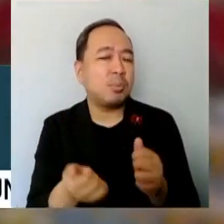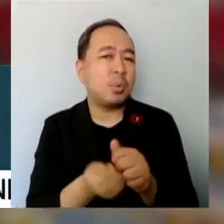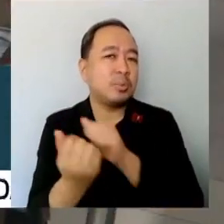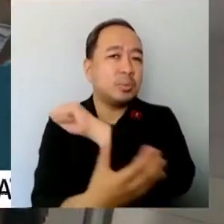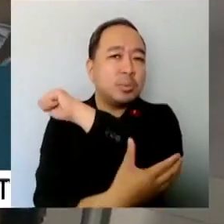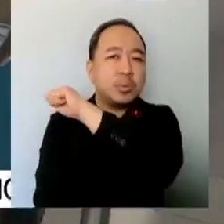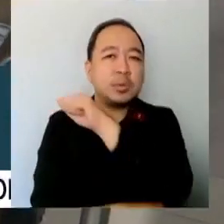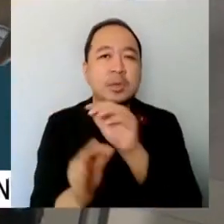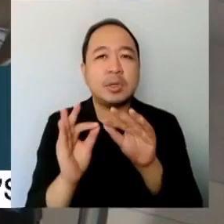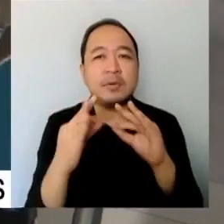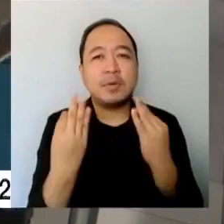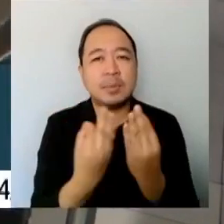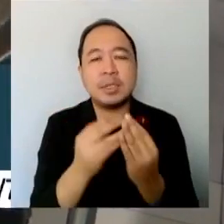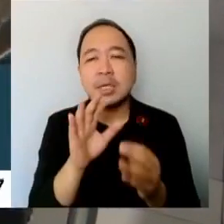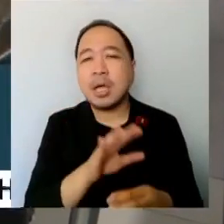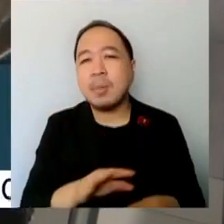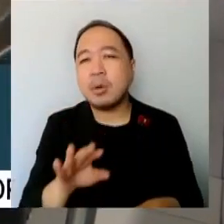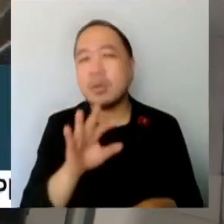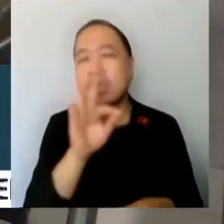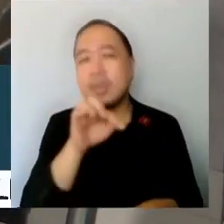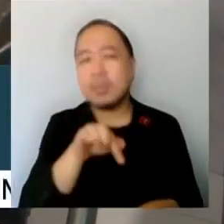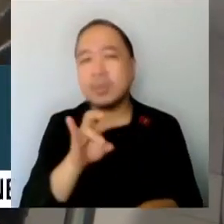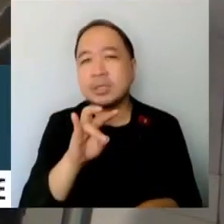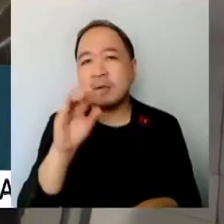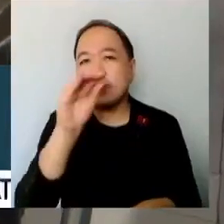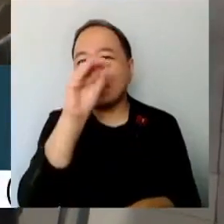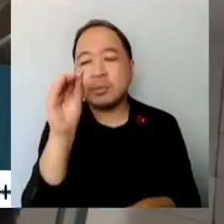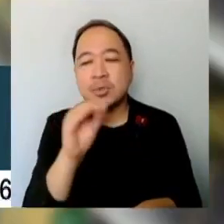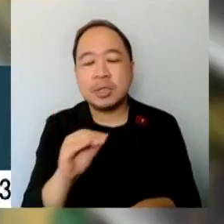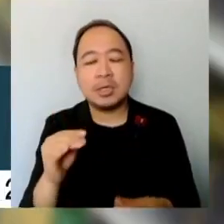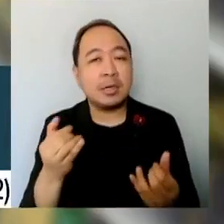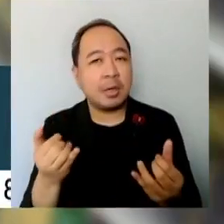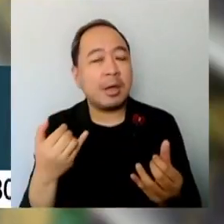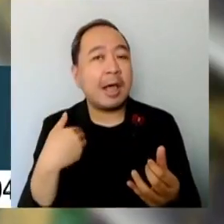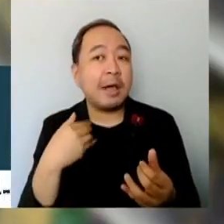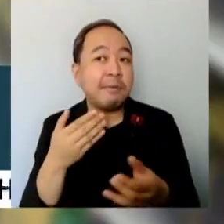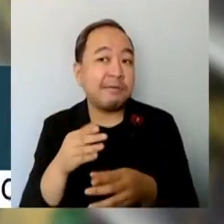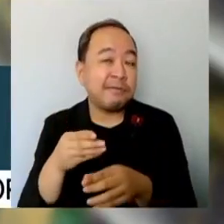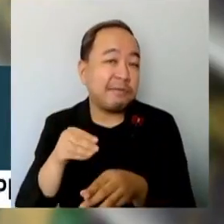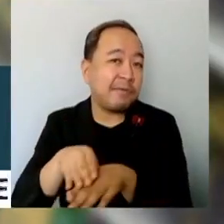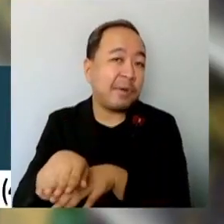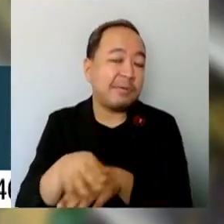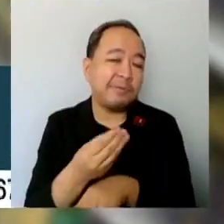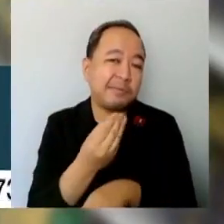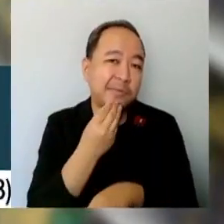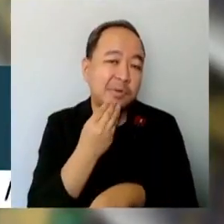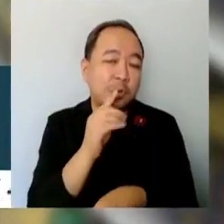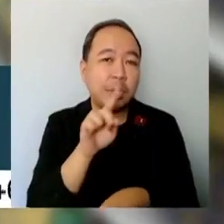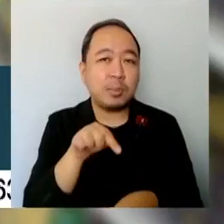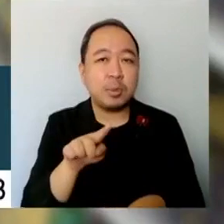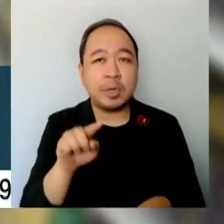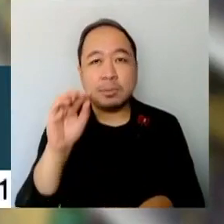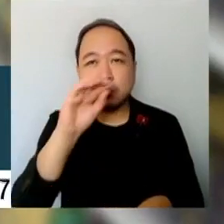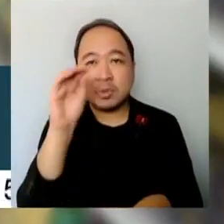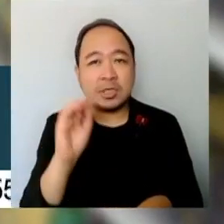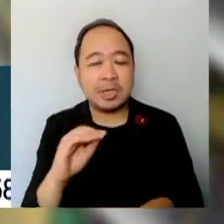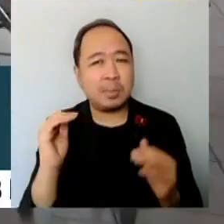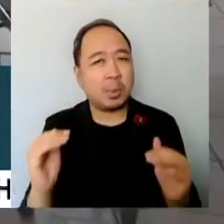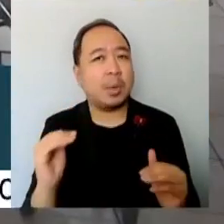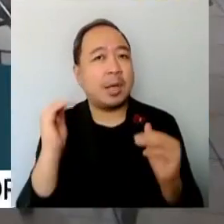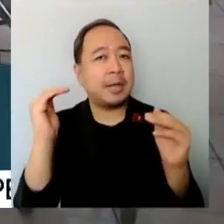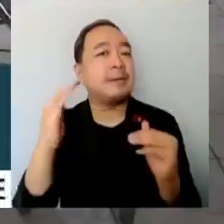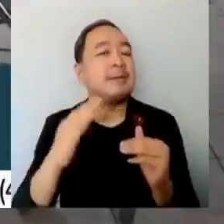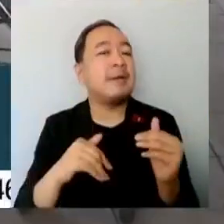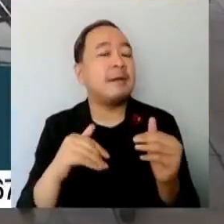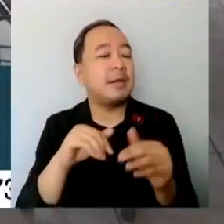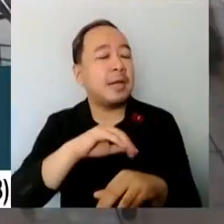at 9.7%, as that basket puts more weight on food. That is 1.1 percentage points higher than the national average for